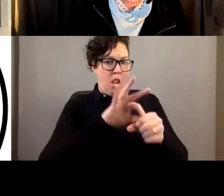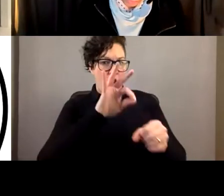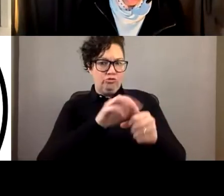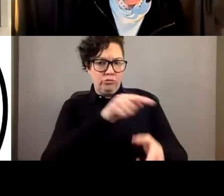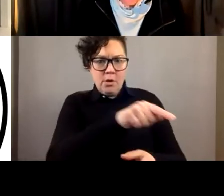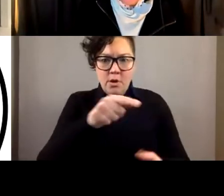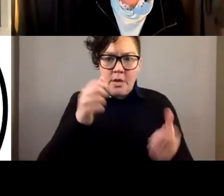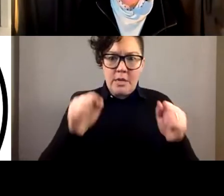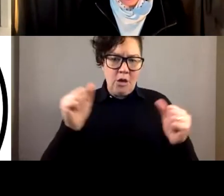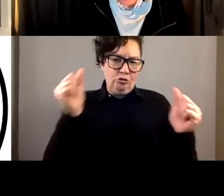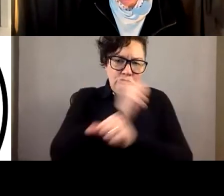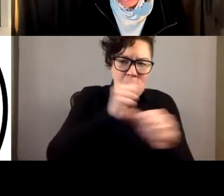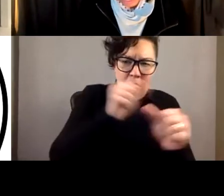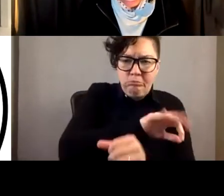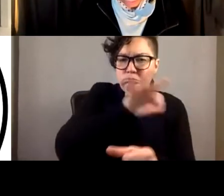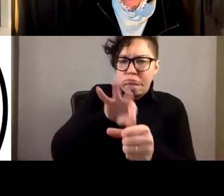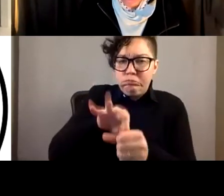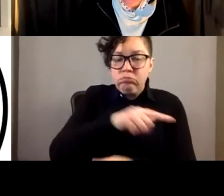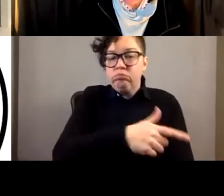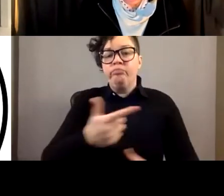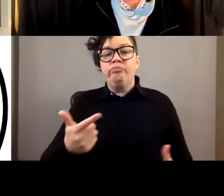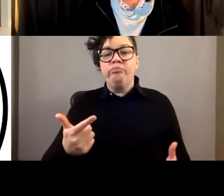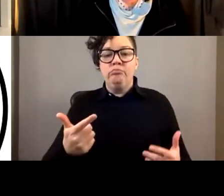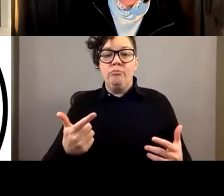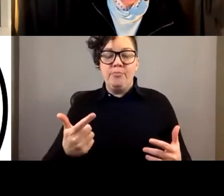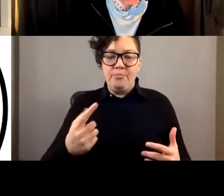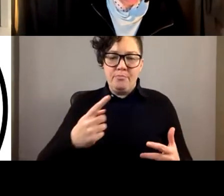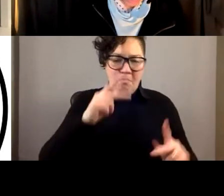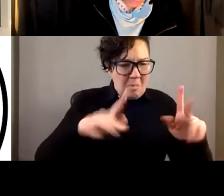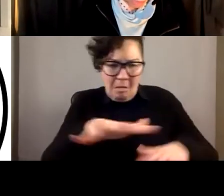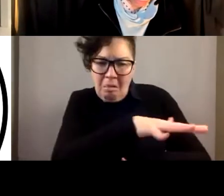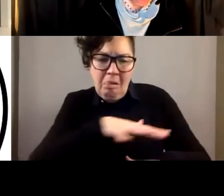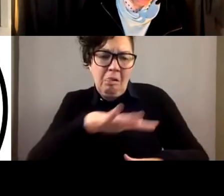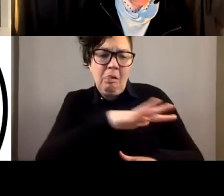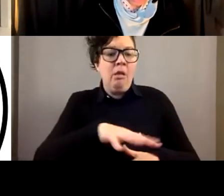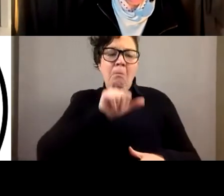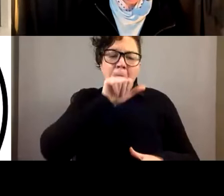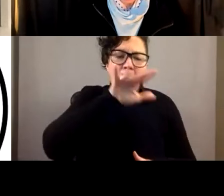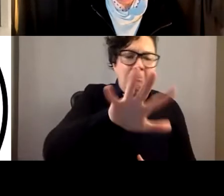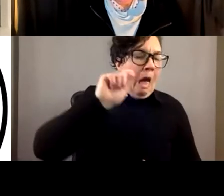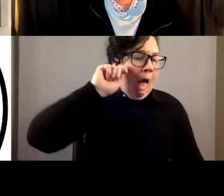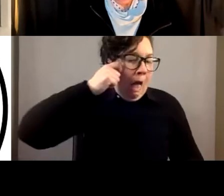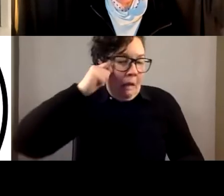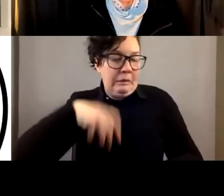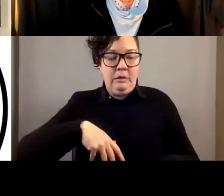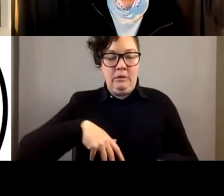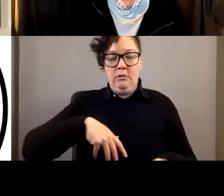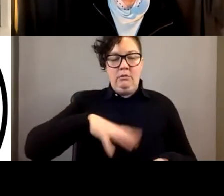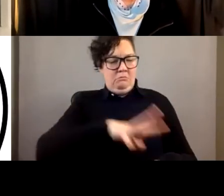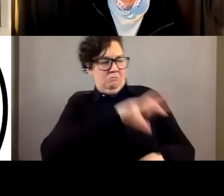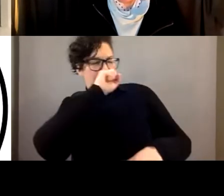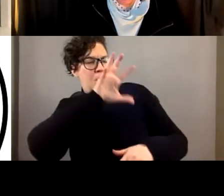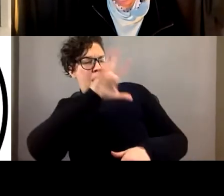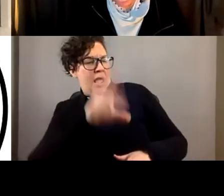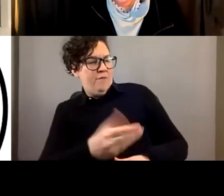Negroes, a new mob of onion-laden breath mixed with perspiring African odor, has become the symbol of